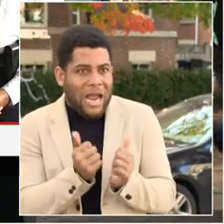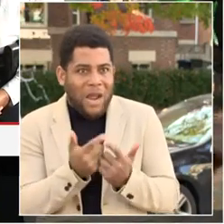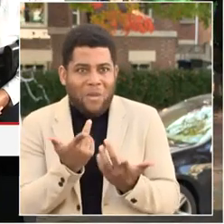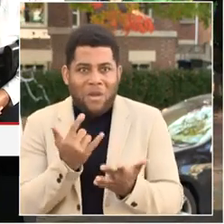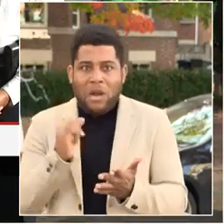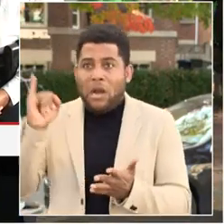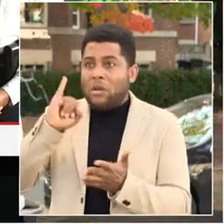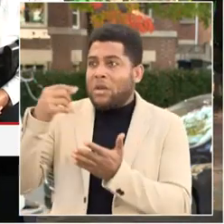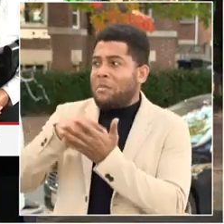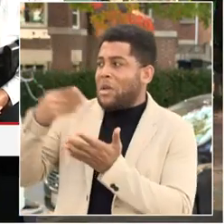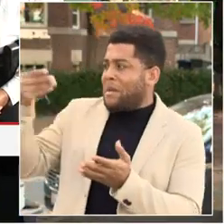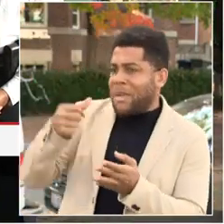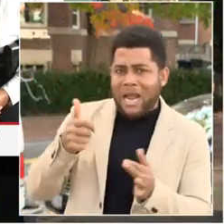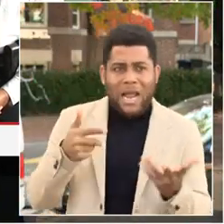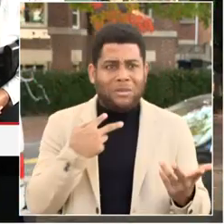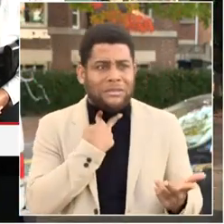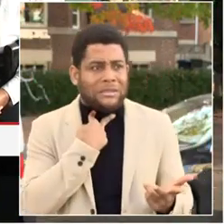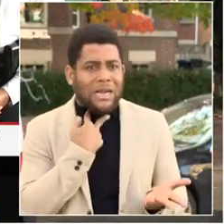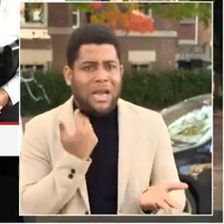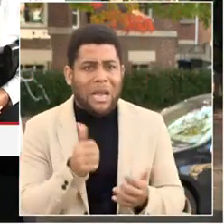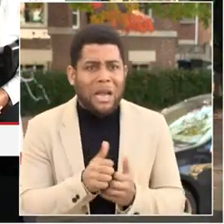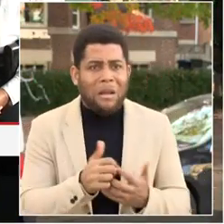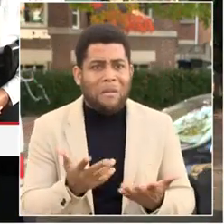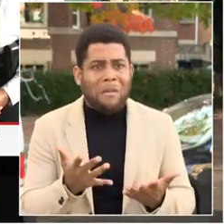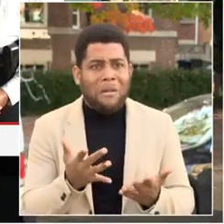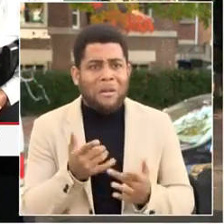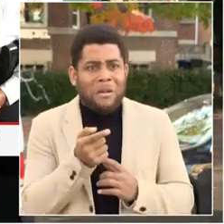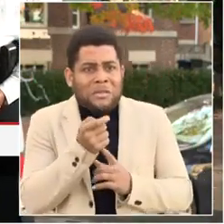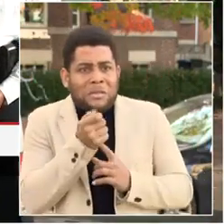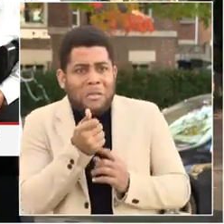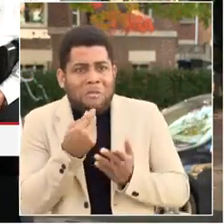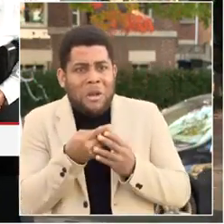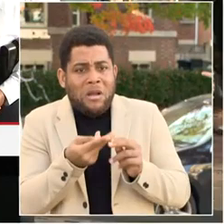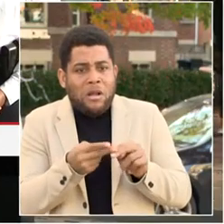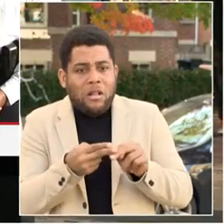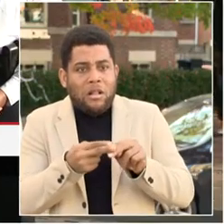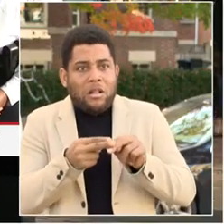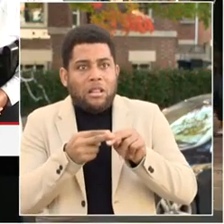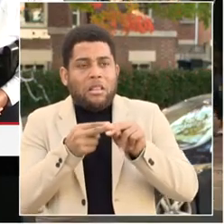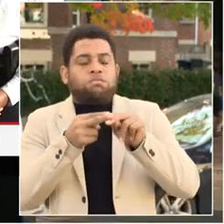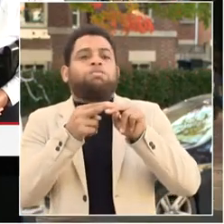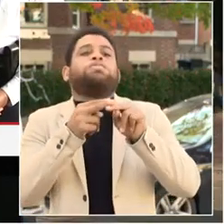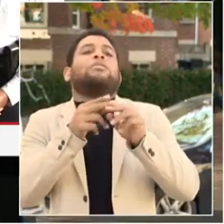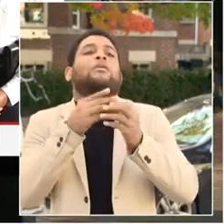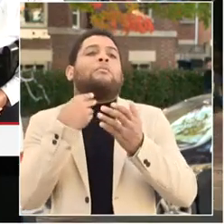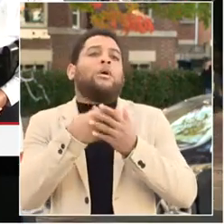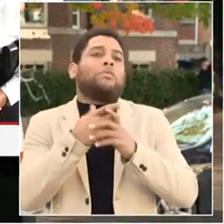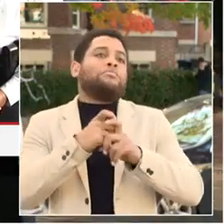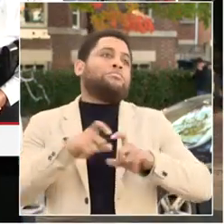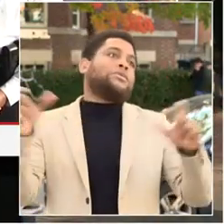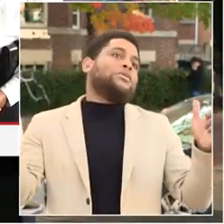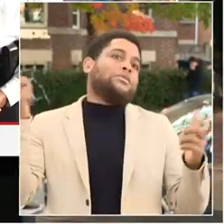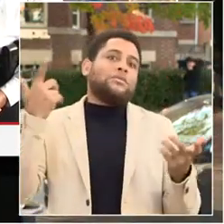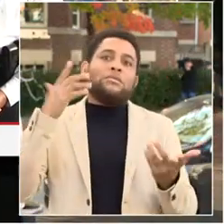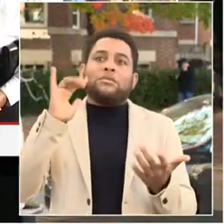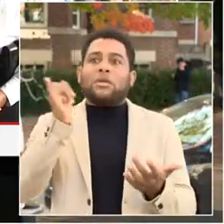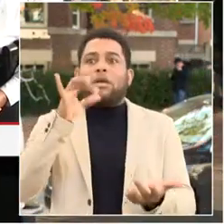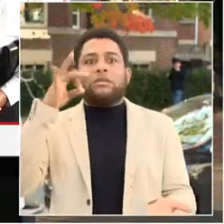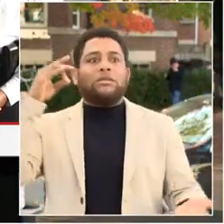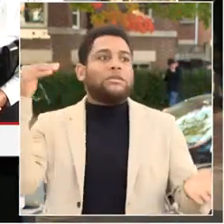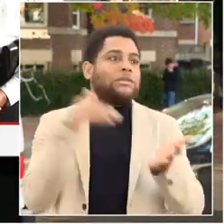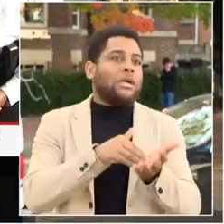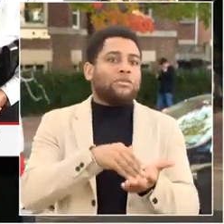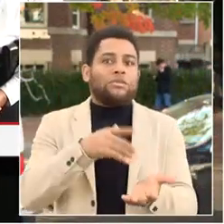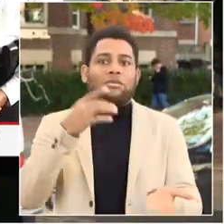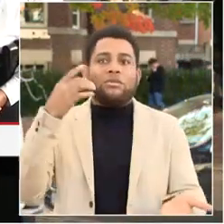She's estimating like $18,000 if $50 is stolen on the daily. I'm sure business owners are used to these kinds of shoplifting, but